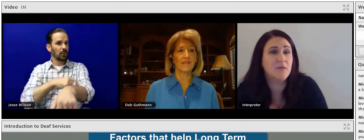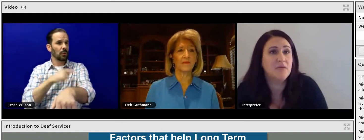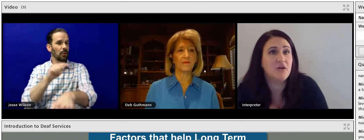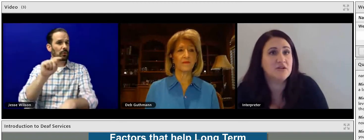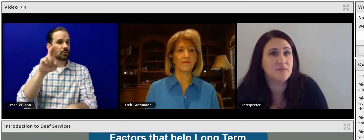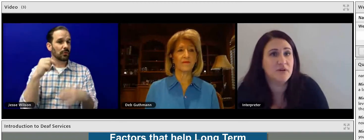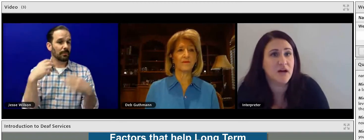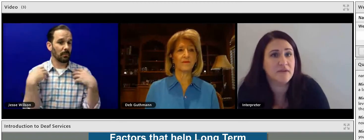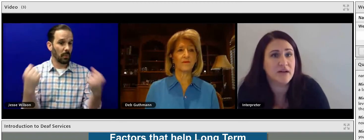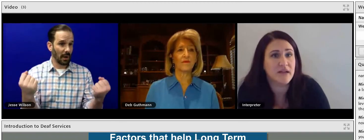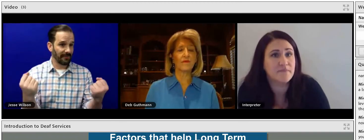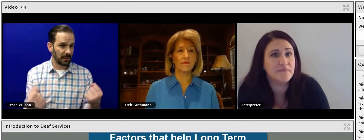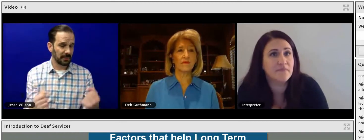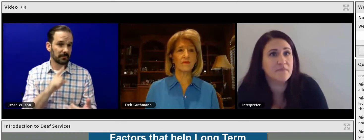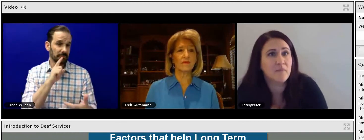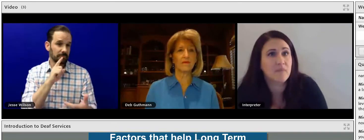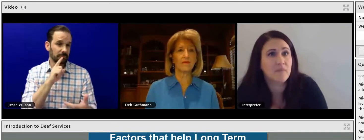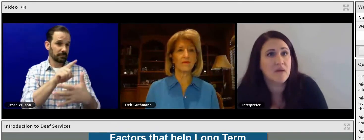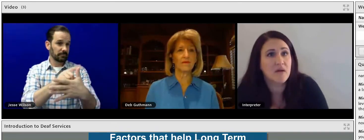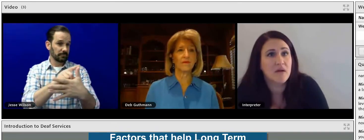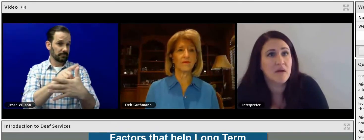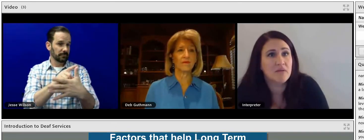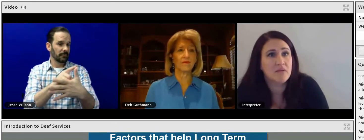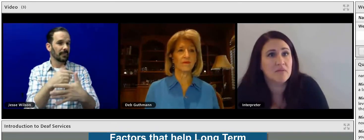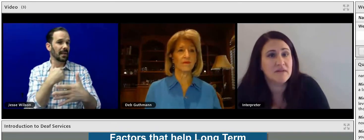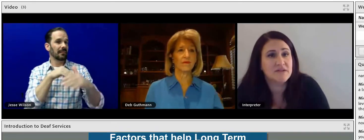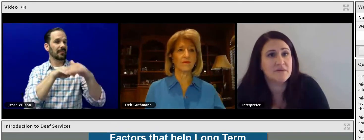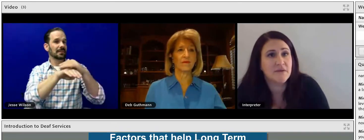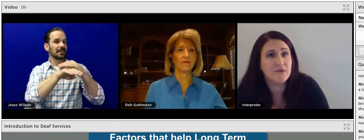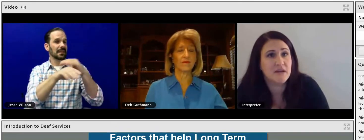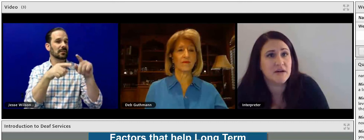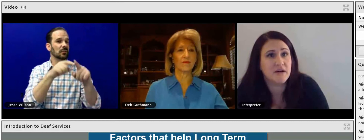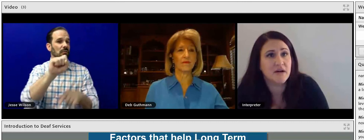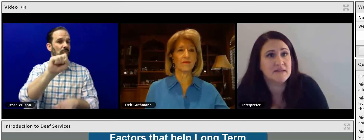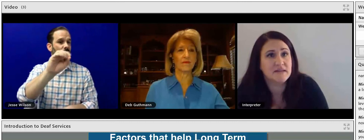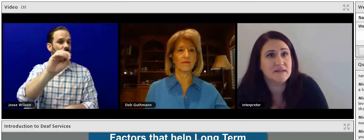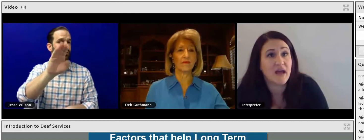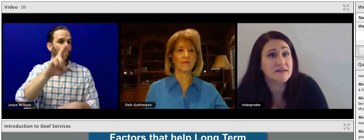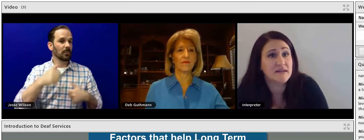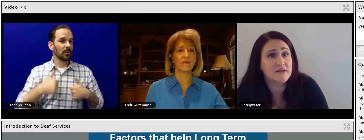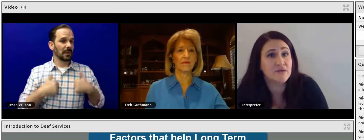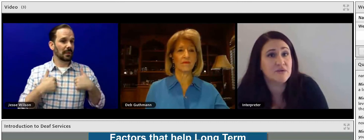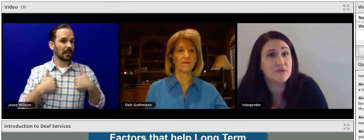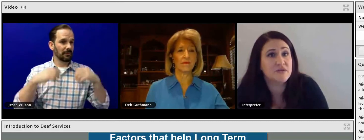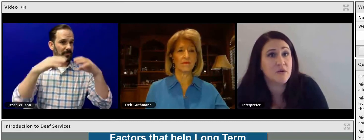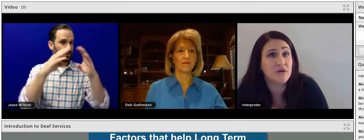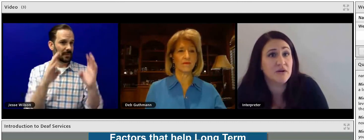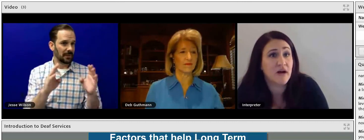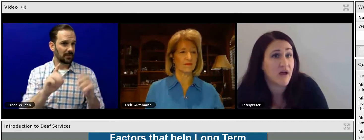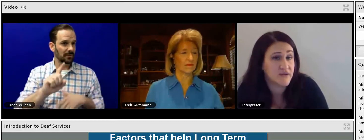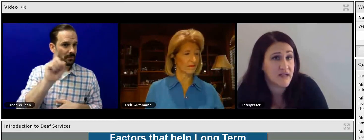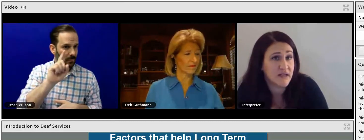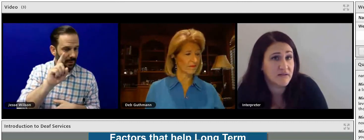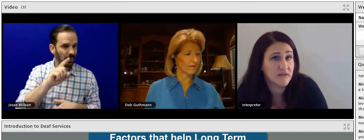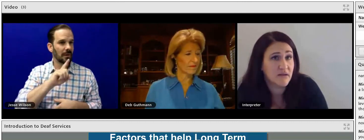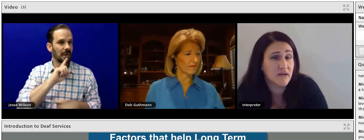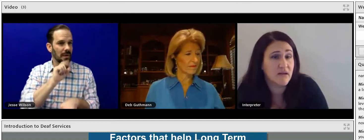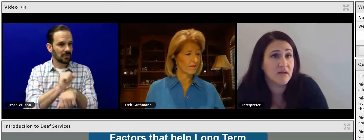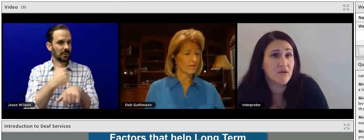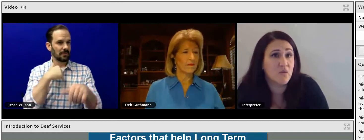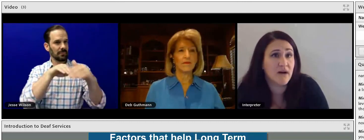Factors that help long-term recovery. Really, there's a few here. Access to sober